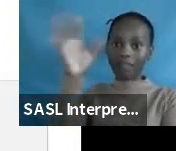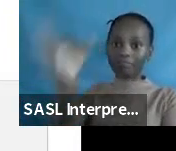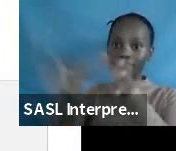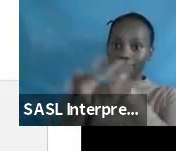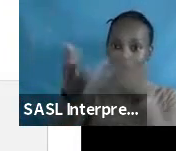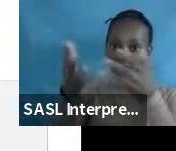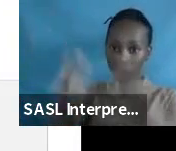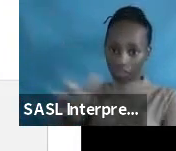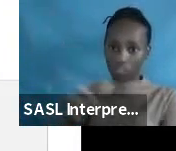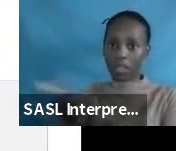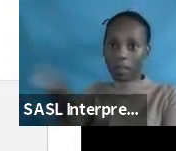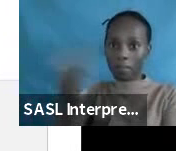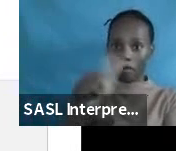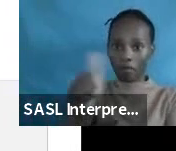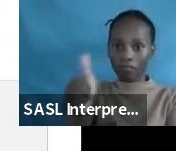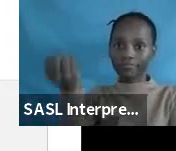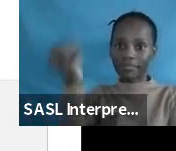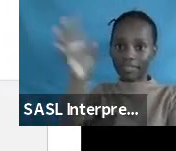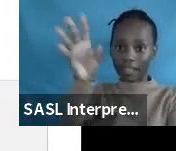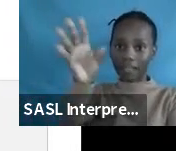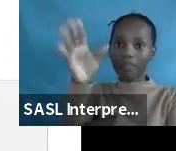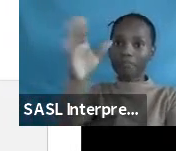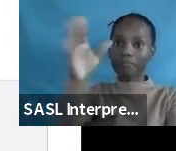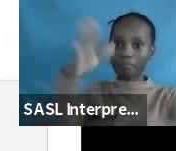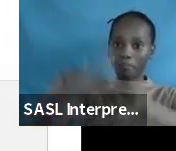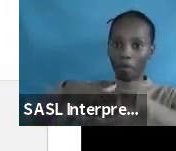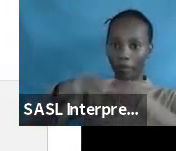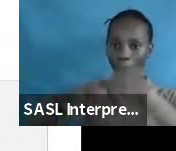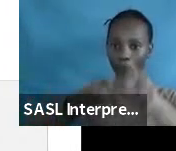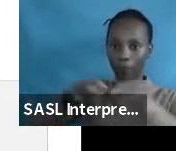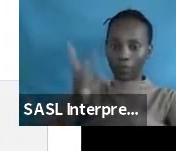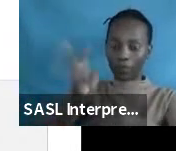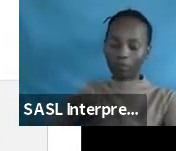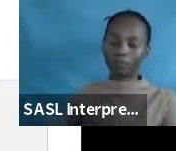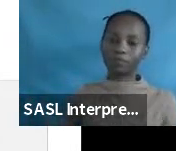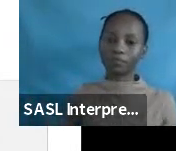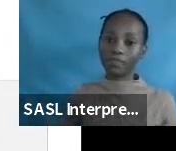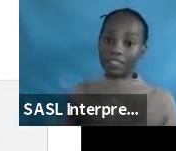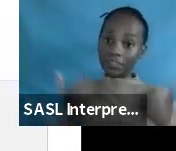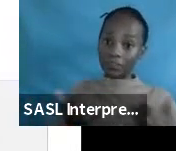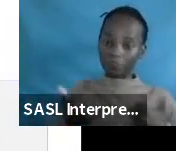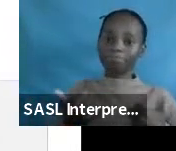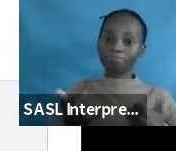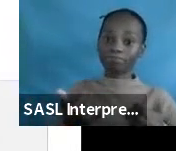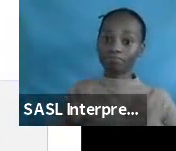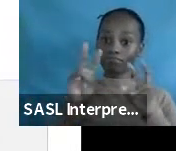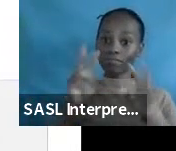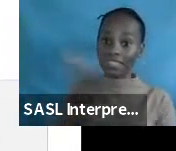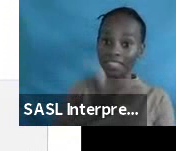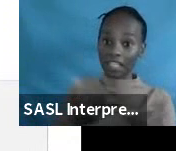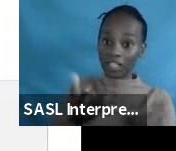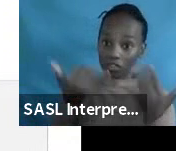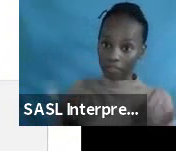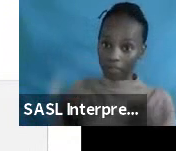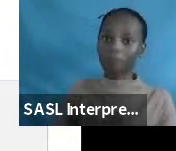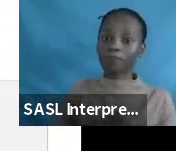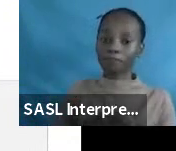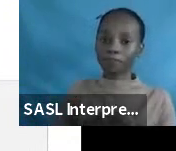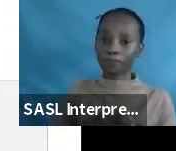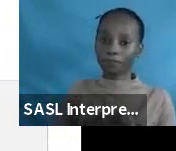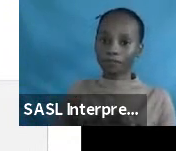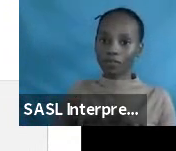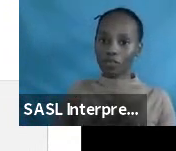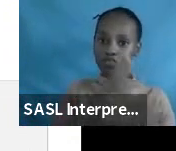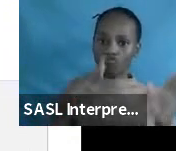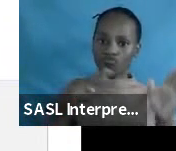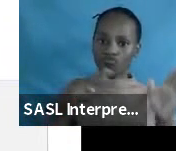forward. Central to this discussion above is the regulatory entities' role and